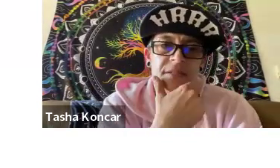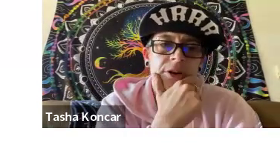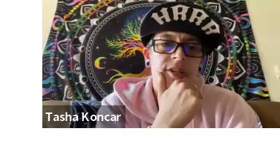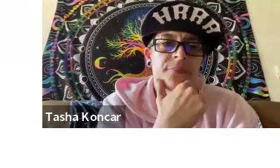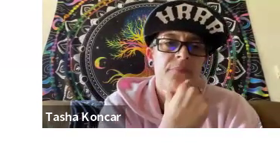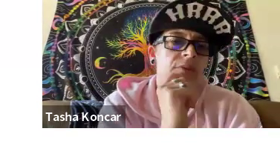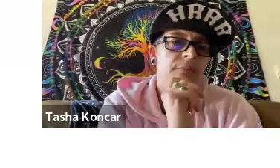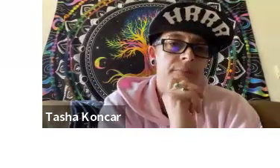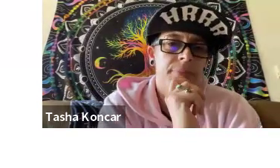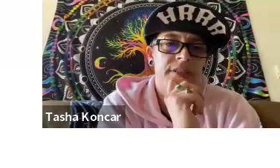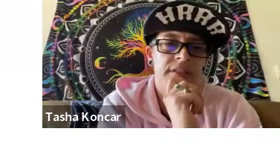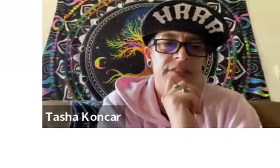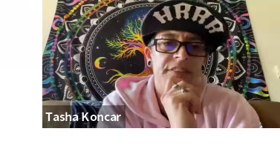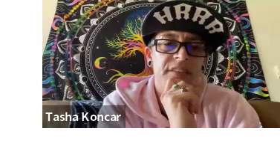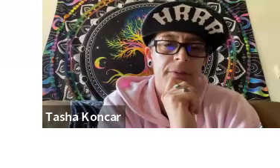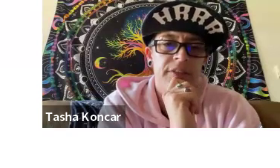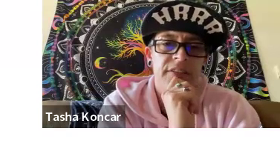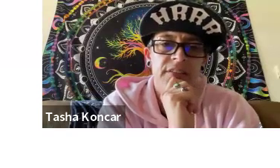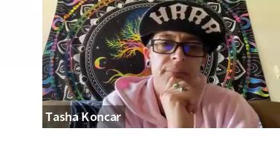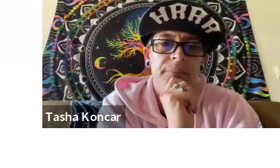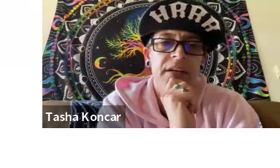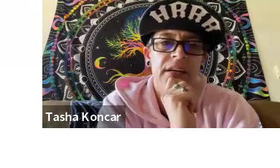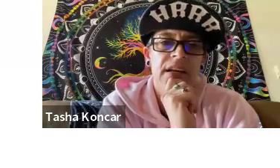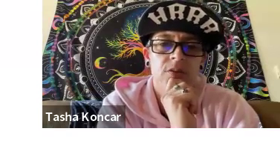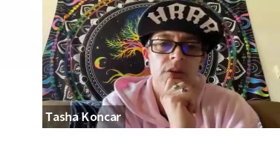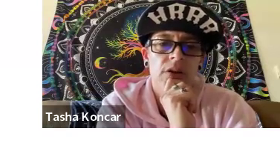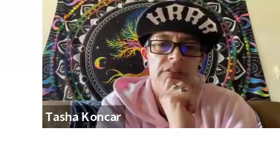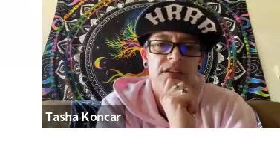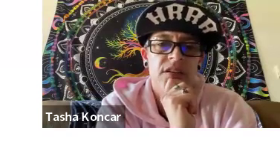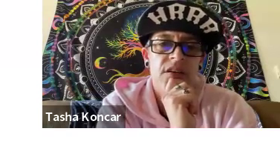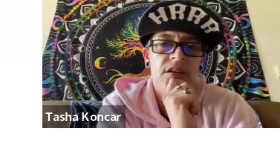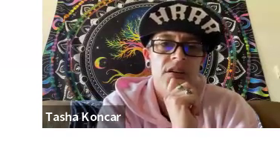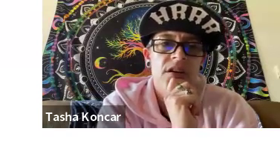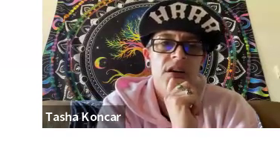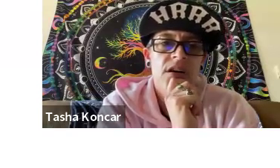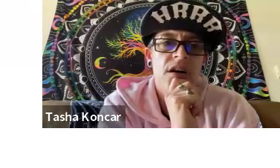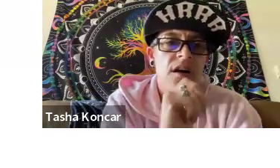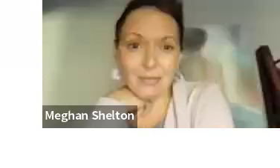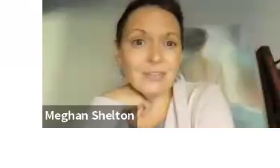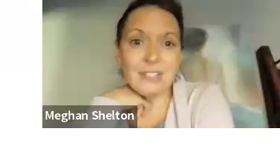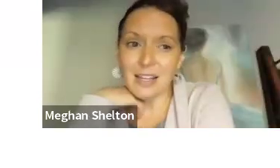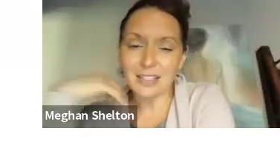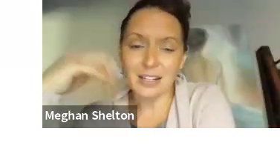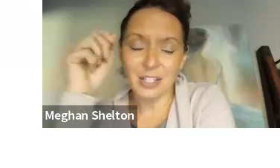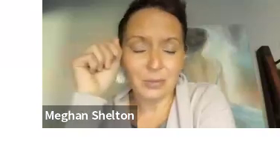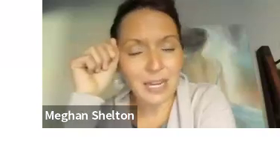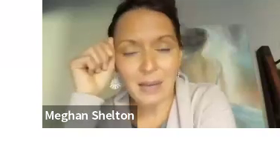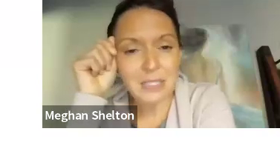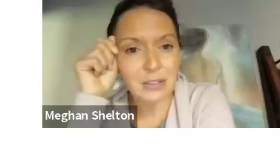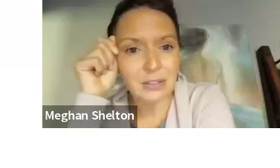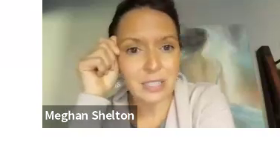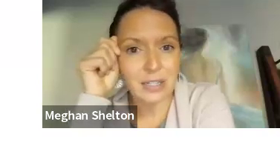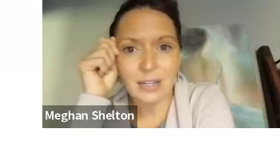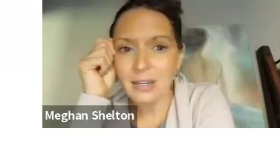lived experience, persons of lived experience being engaged with all of this. Yeah. Yes, Tasha,